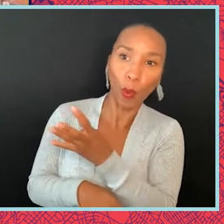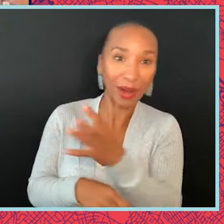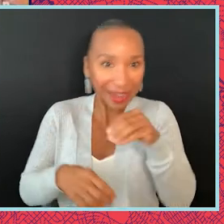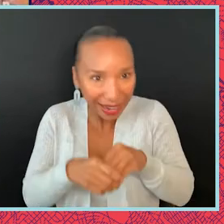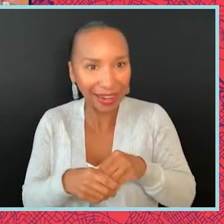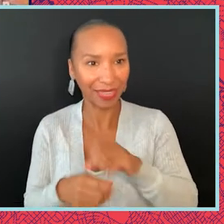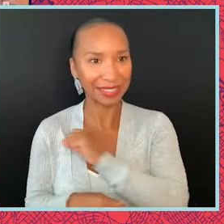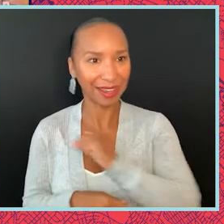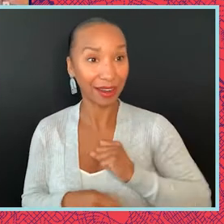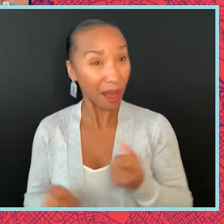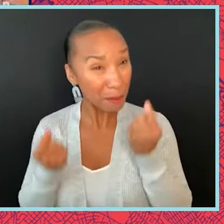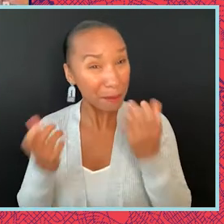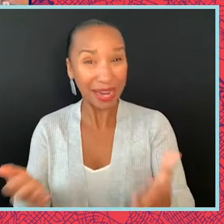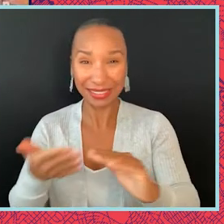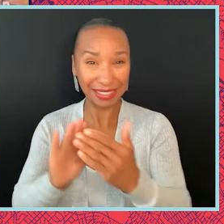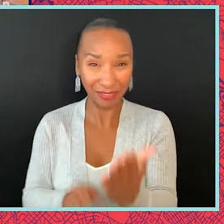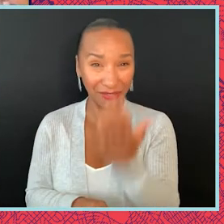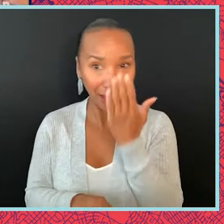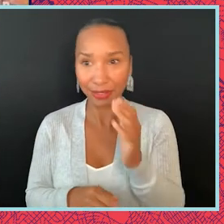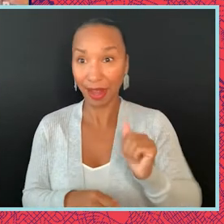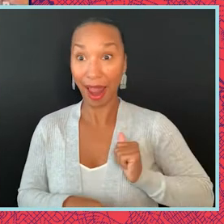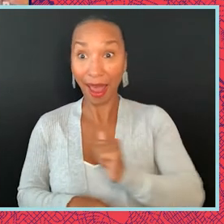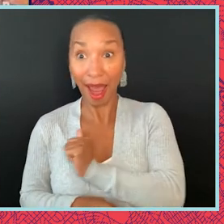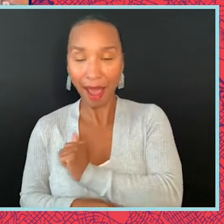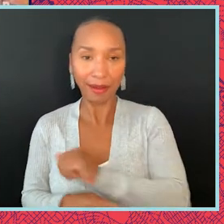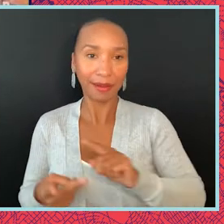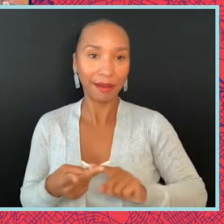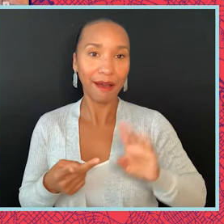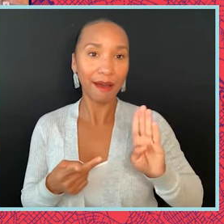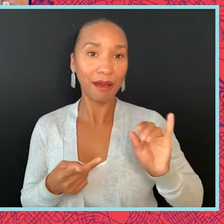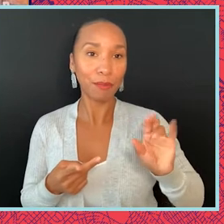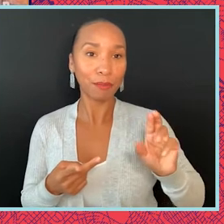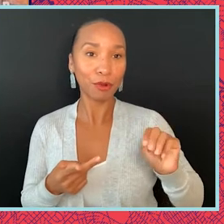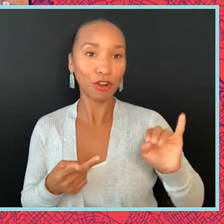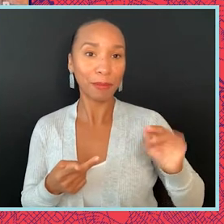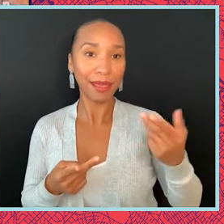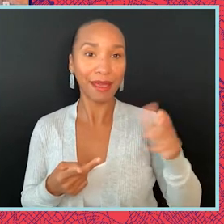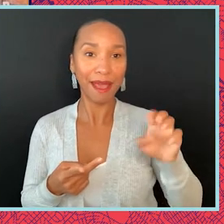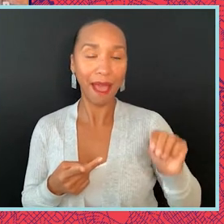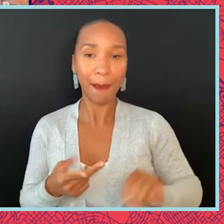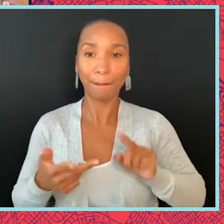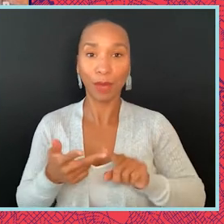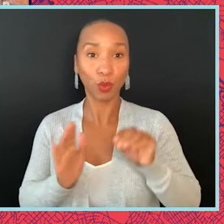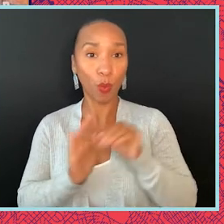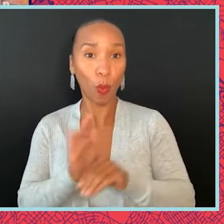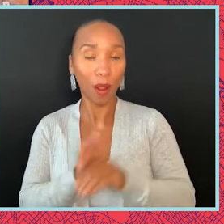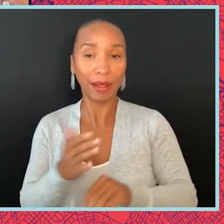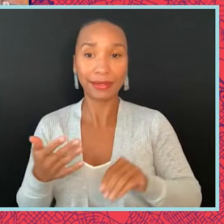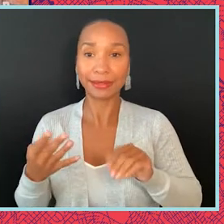So a lot of our cities face this. Atlanta faces it, Birmingham, New Orleans, you know,